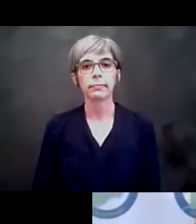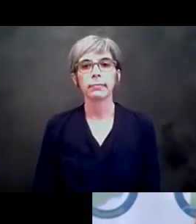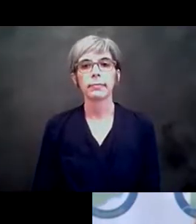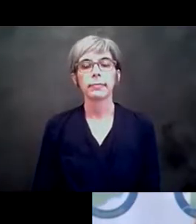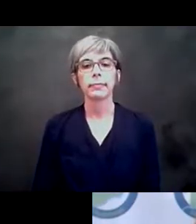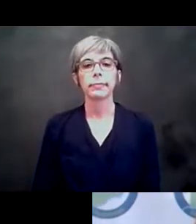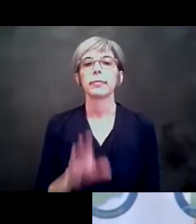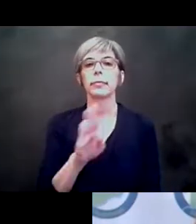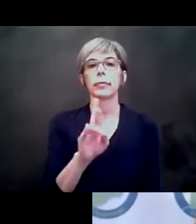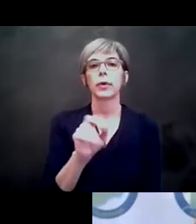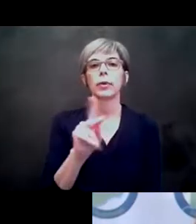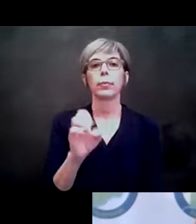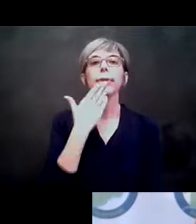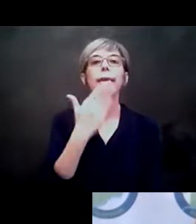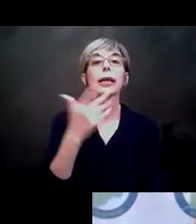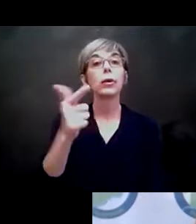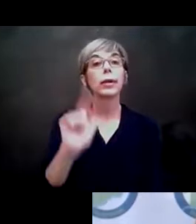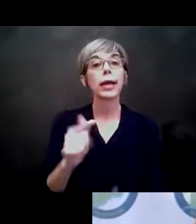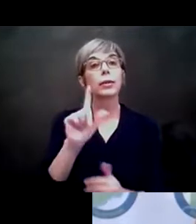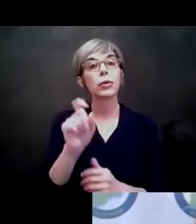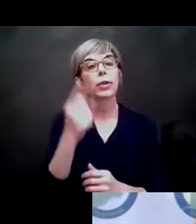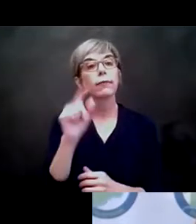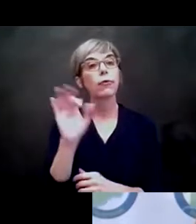Thank you. Next question is for Pastor Grimes.